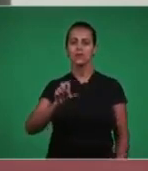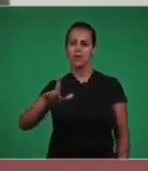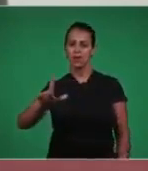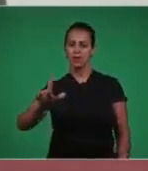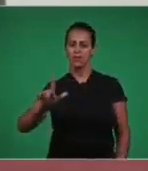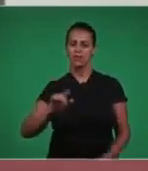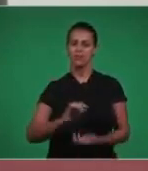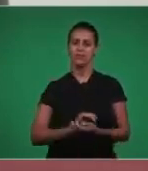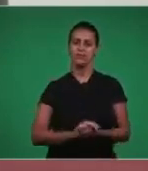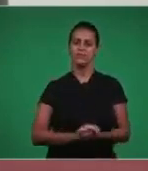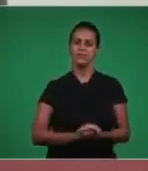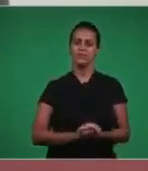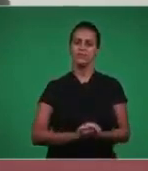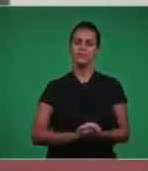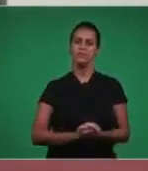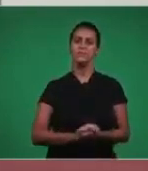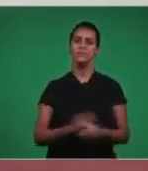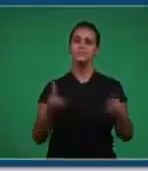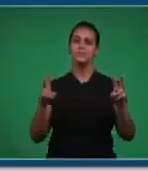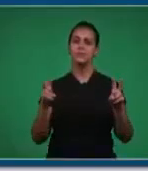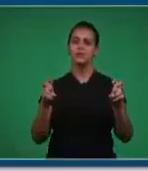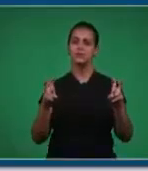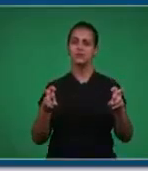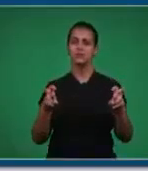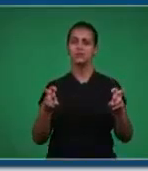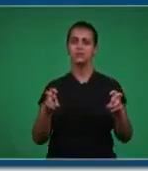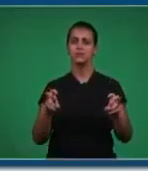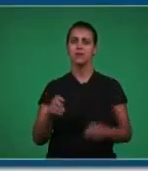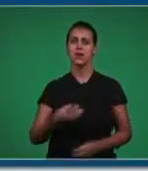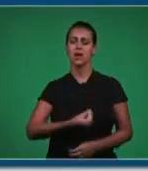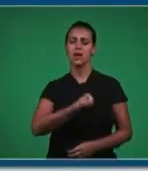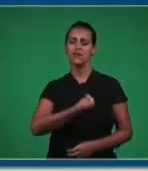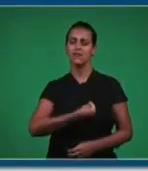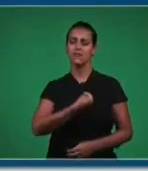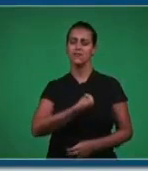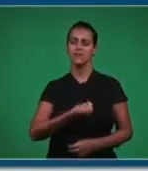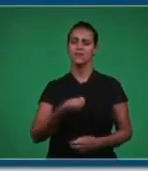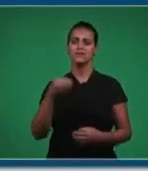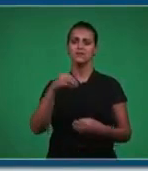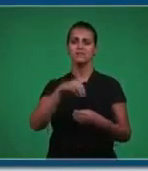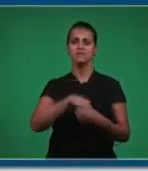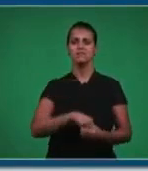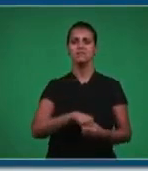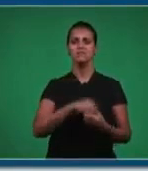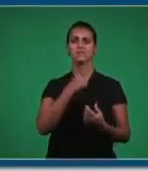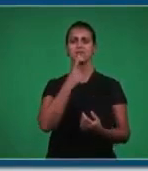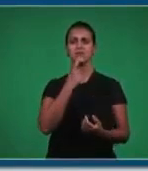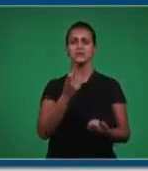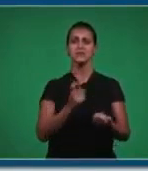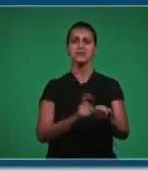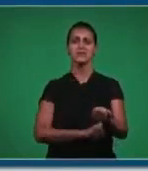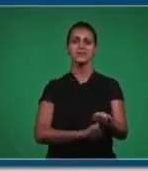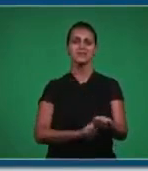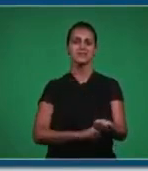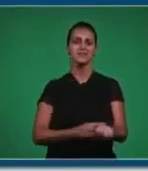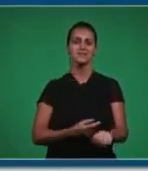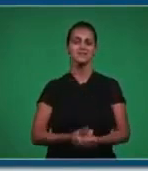Lima regarding the life and the blood. Dr. Miguel is a